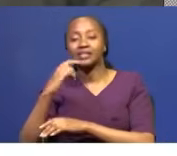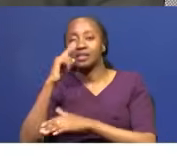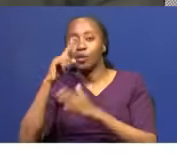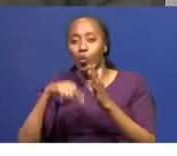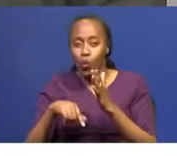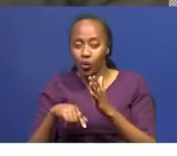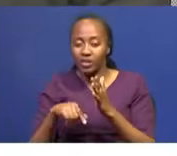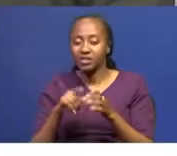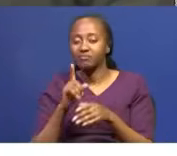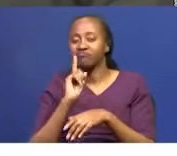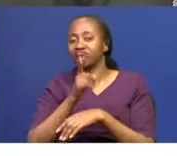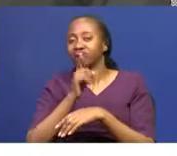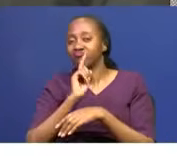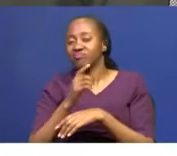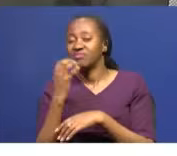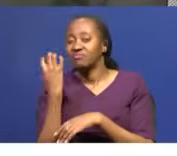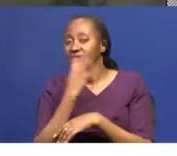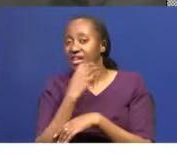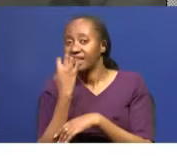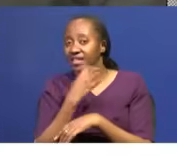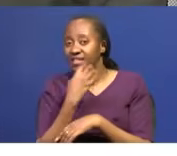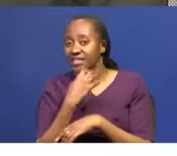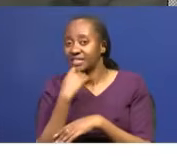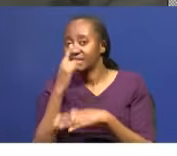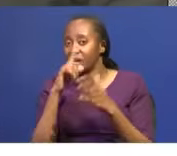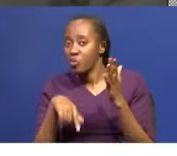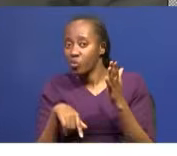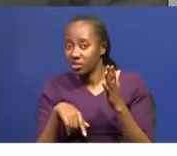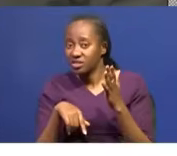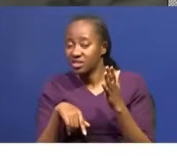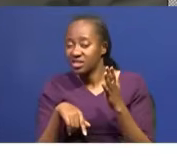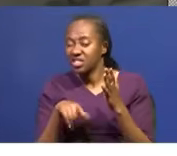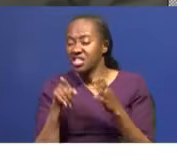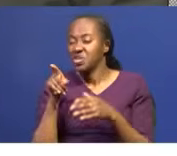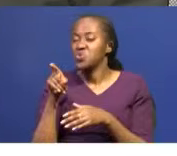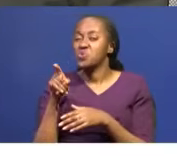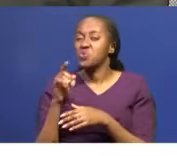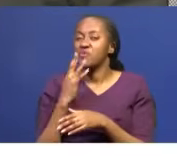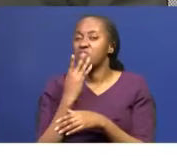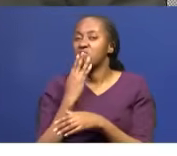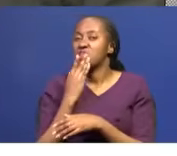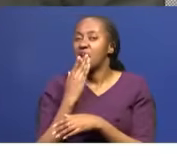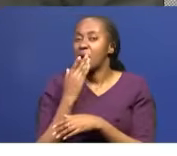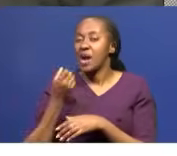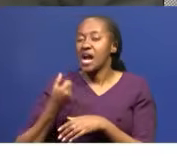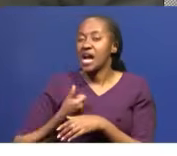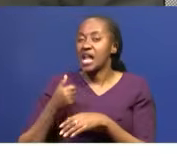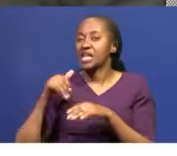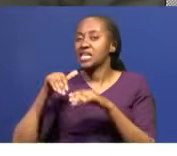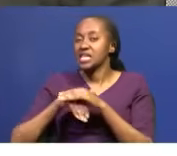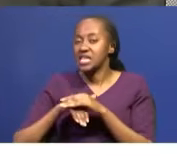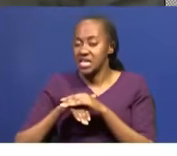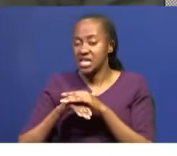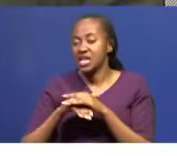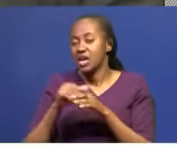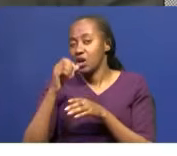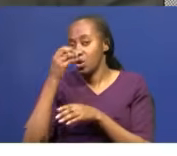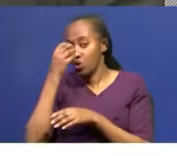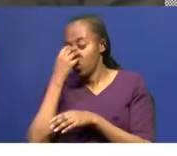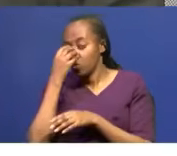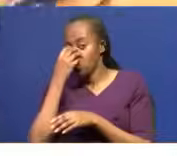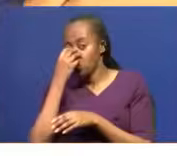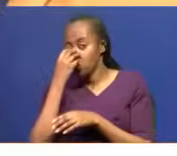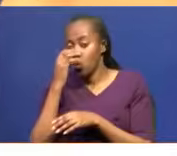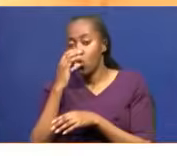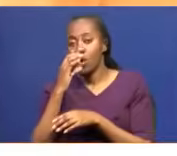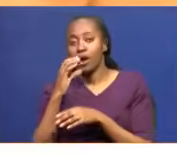President Rigathi Gachagwa's remarks describing her as a flower girl in President William Ruto's cabinet. Speaking in Kandara